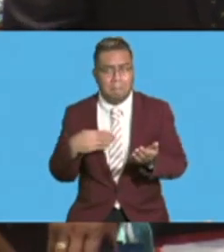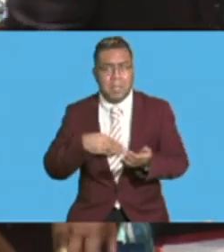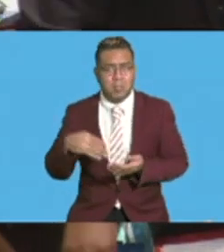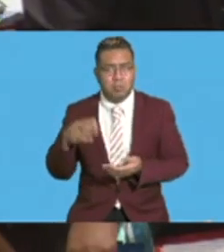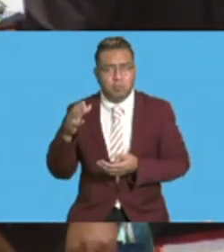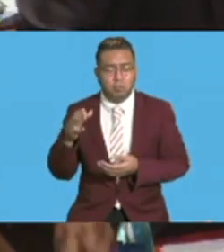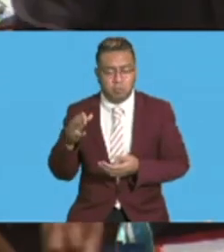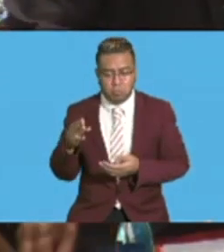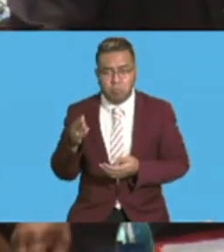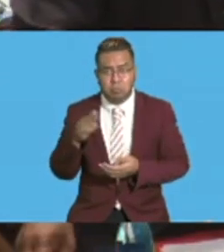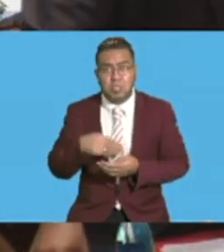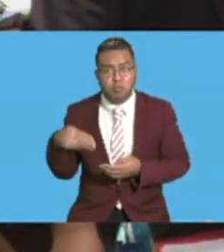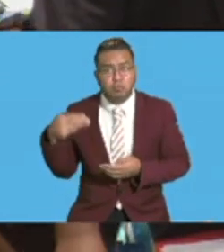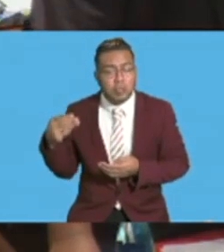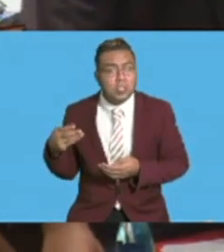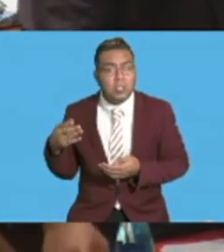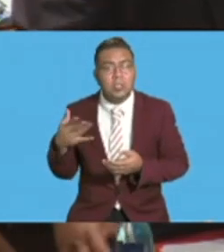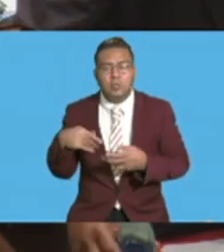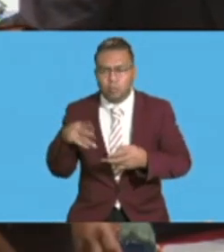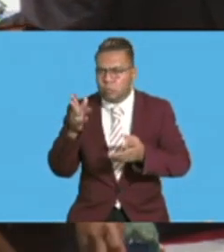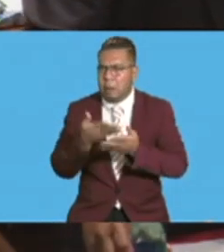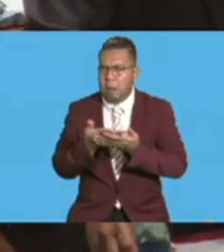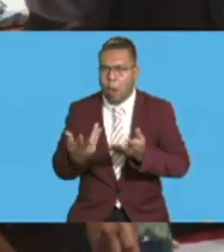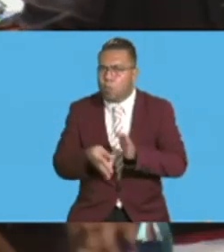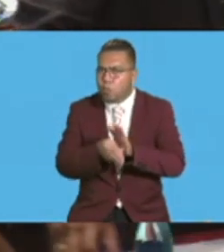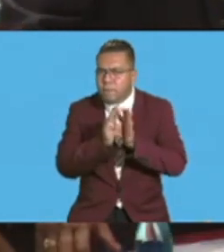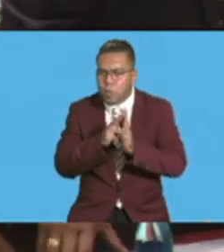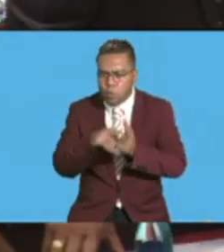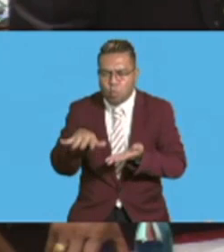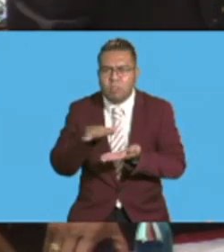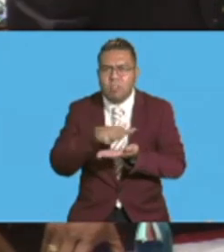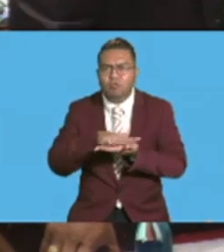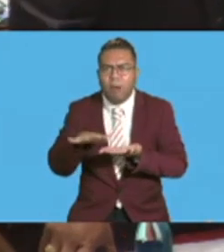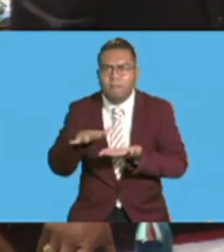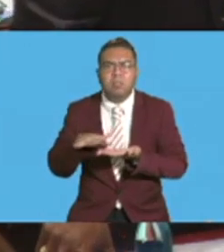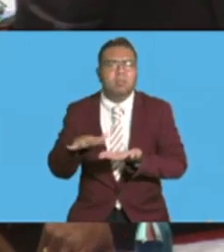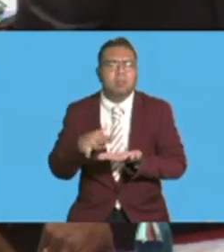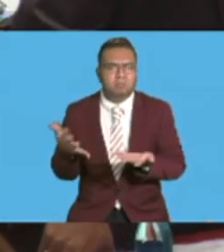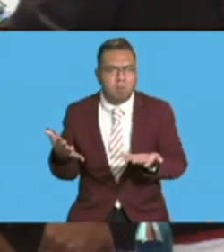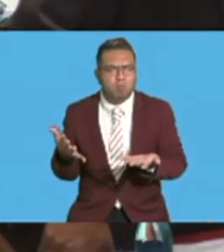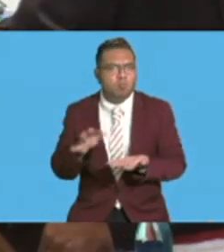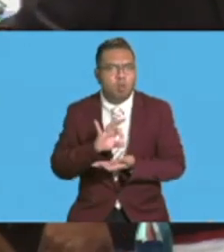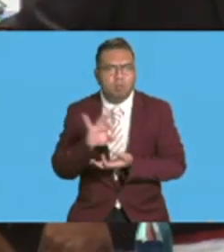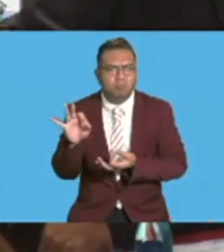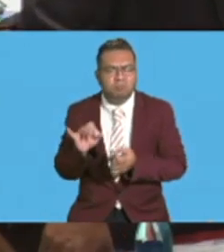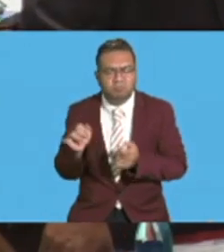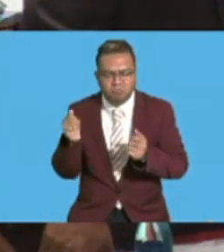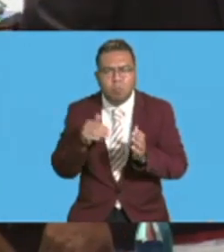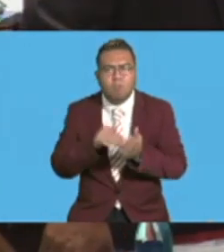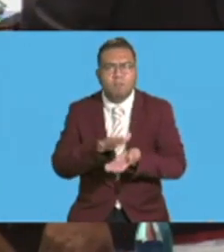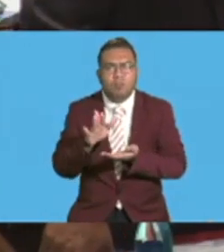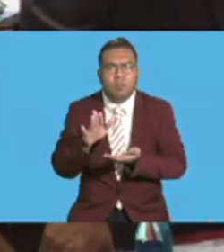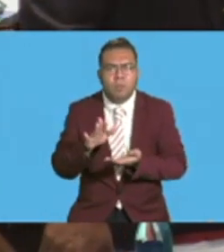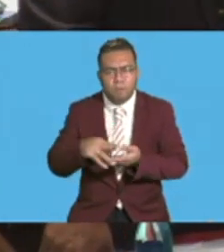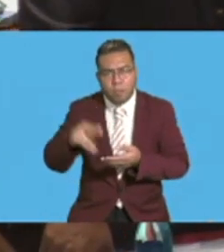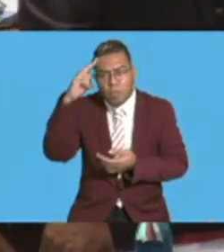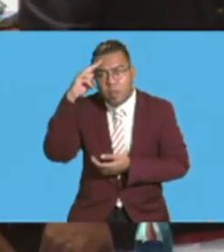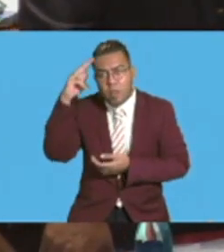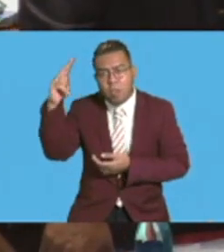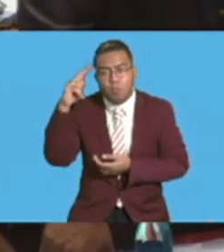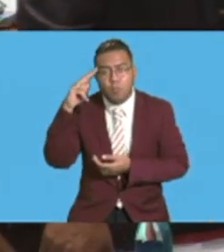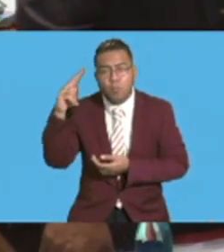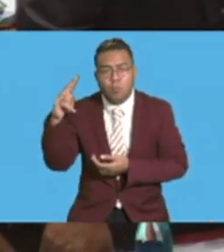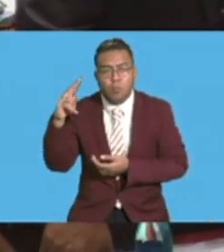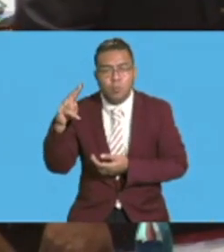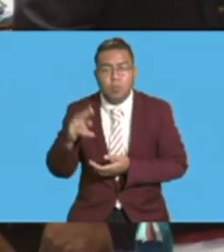Ministry is currently reviewing the draft of our national